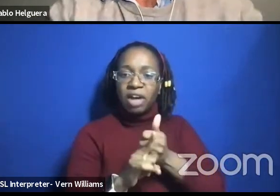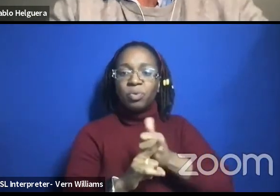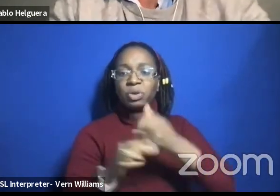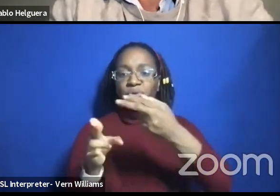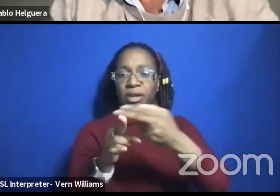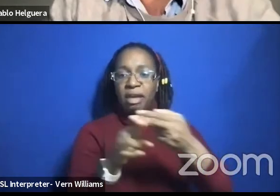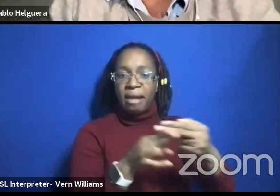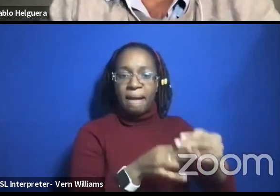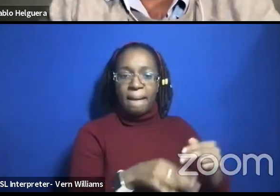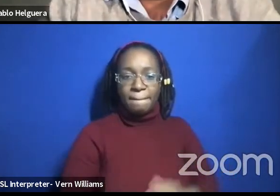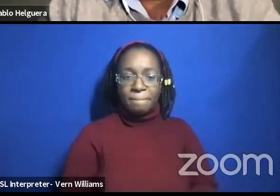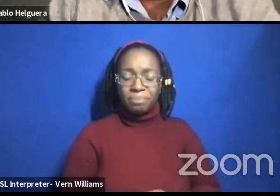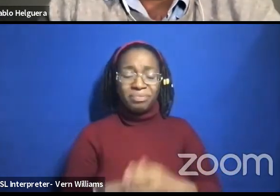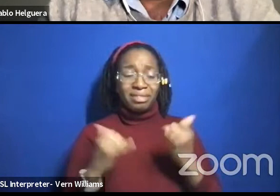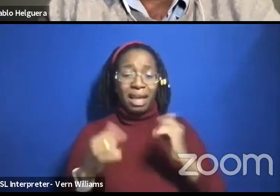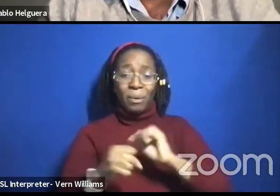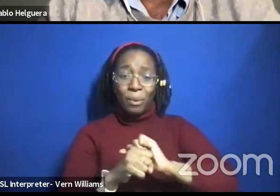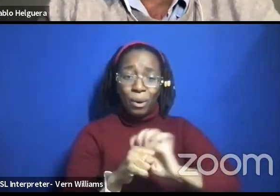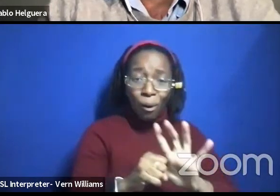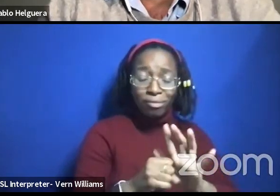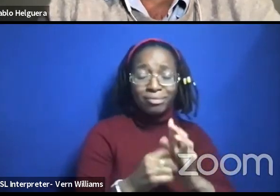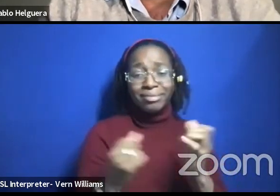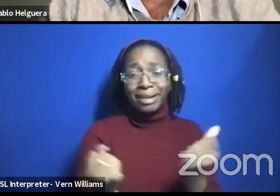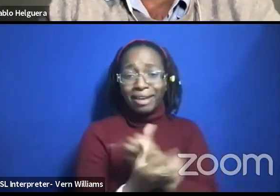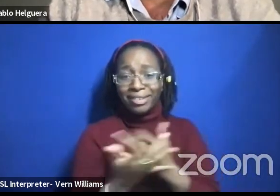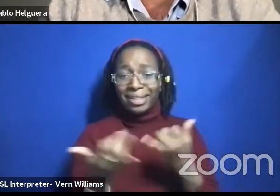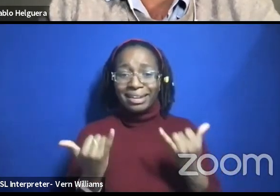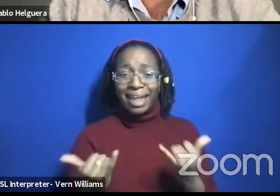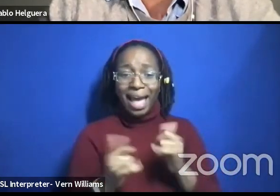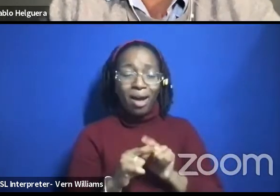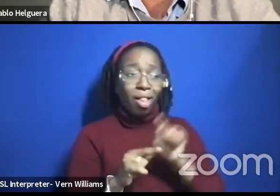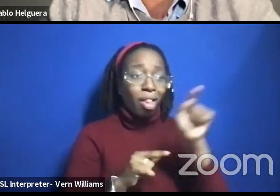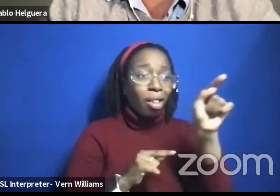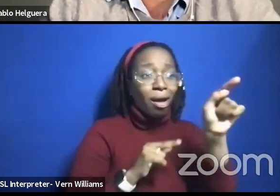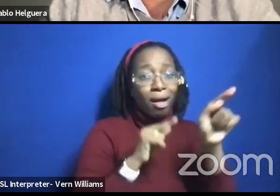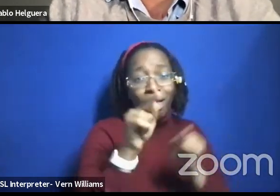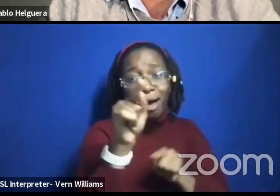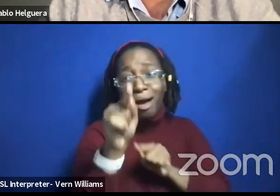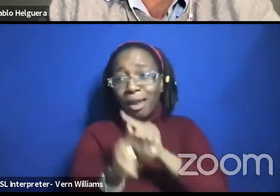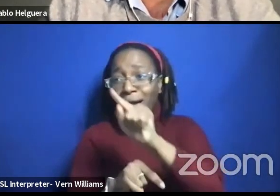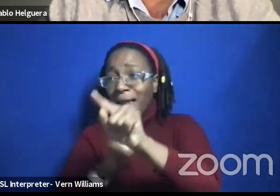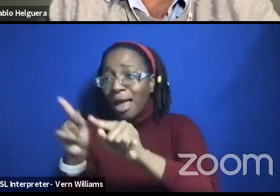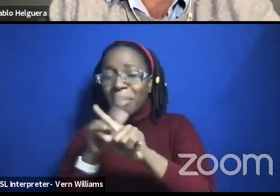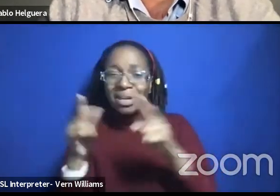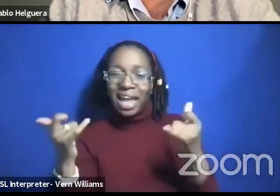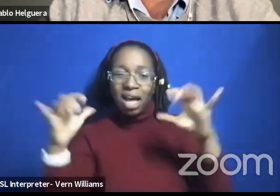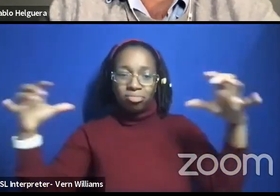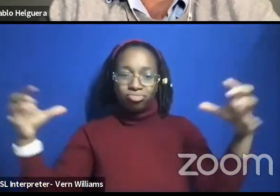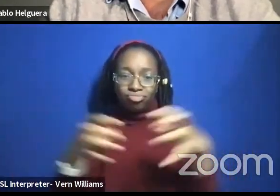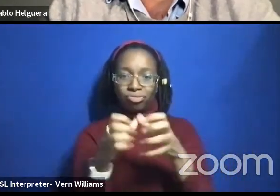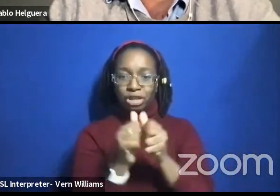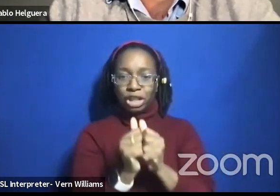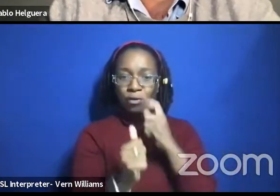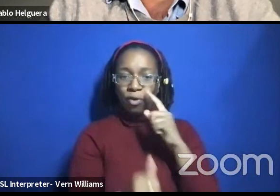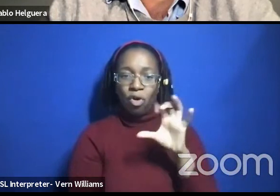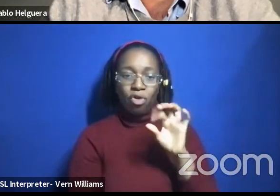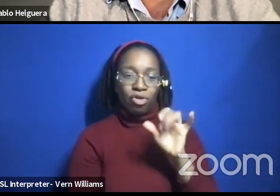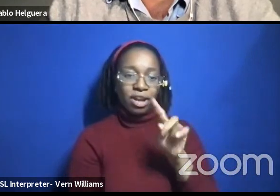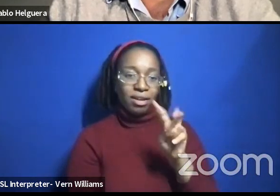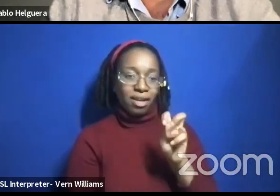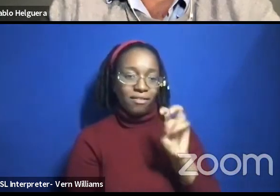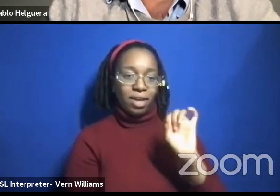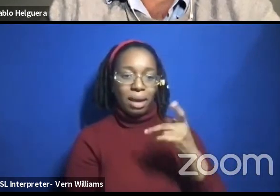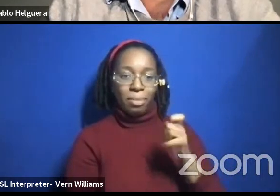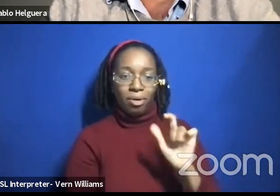distant, that today we are grounded and connected through this workshop to Creative Capital. Creative Capital's location, while currently referred